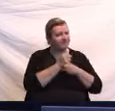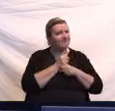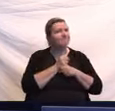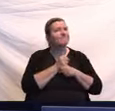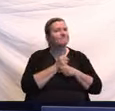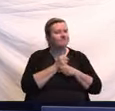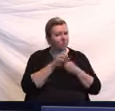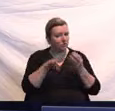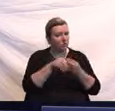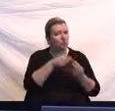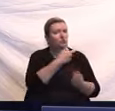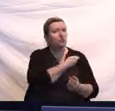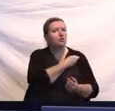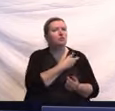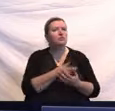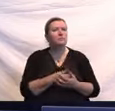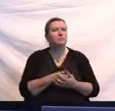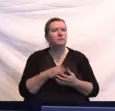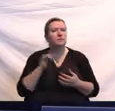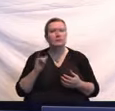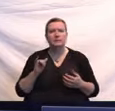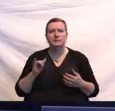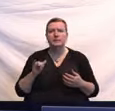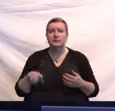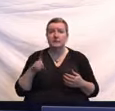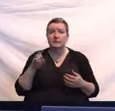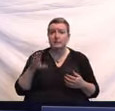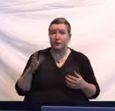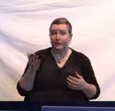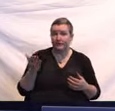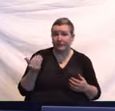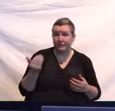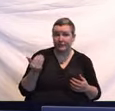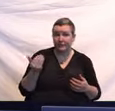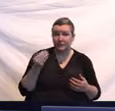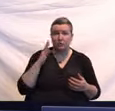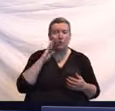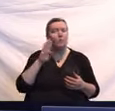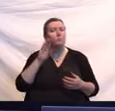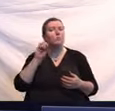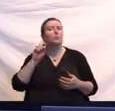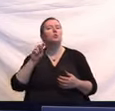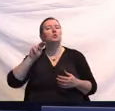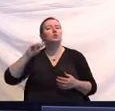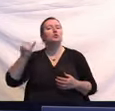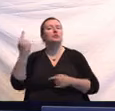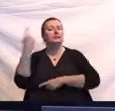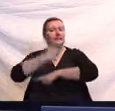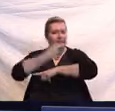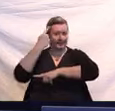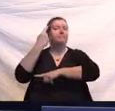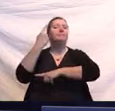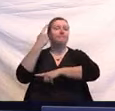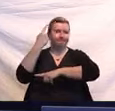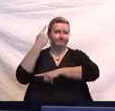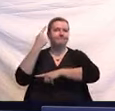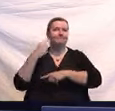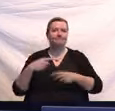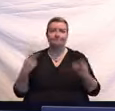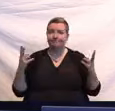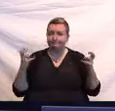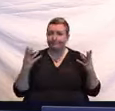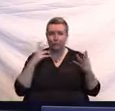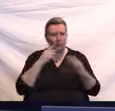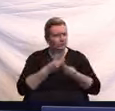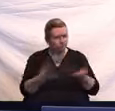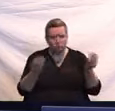part of Boost NJ on December 15th, we are making boosters more accessible than ever before. We are